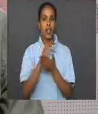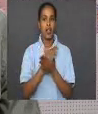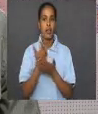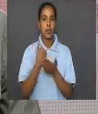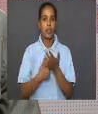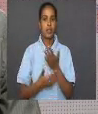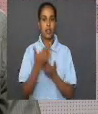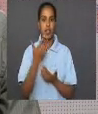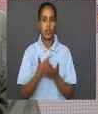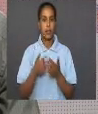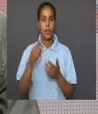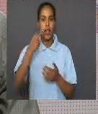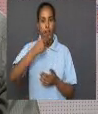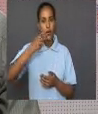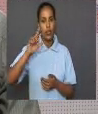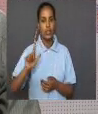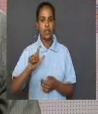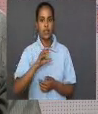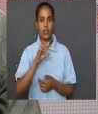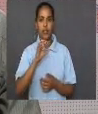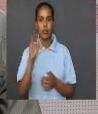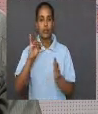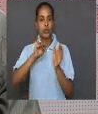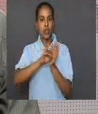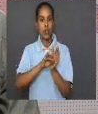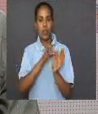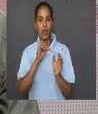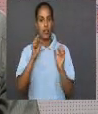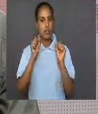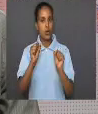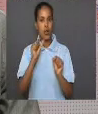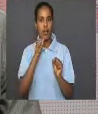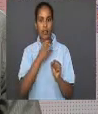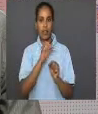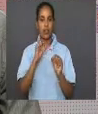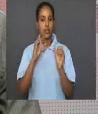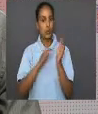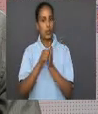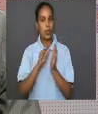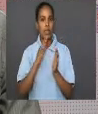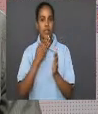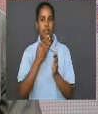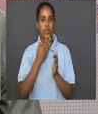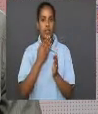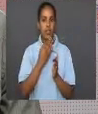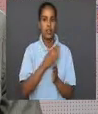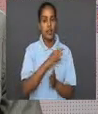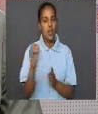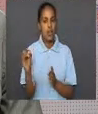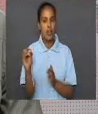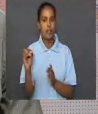In today's lesson, we discussed the hydrolysis of salts of strong acids and weak